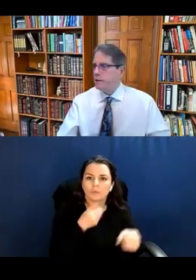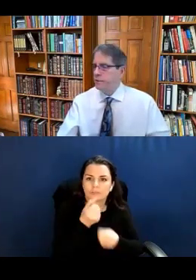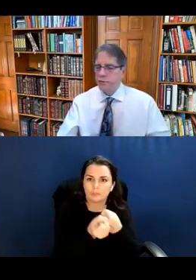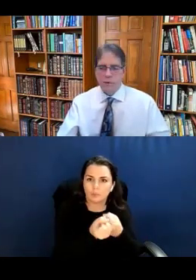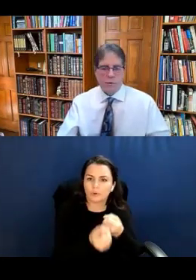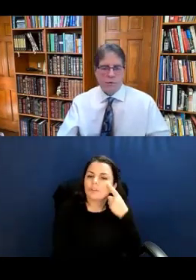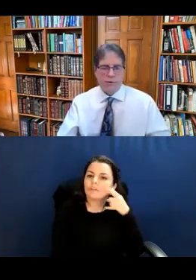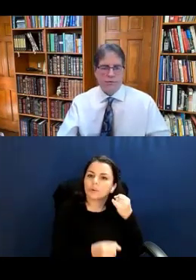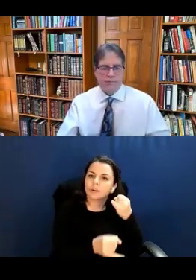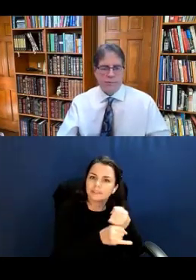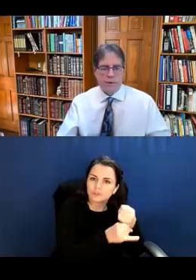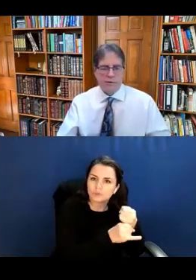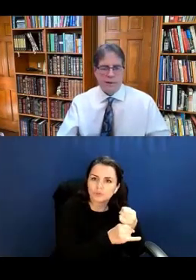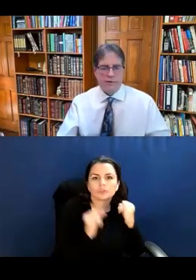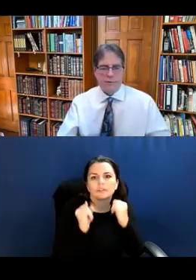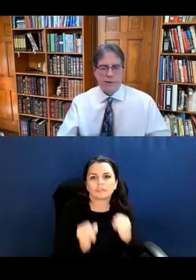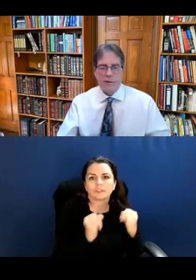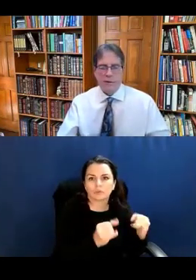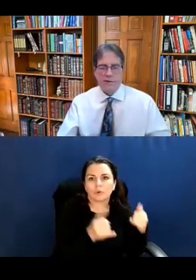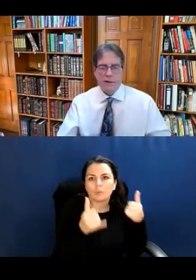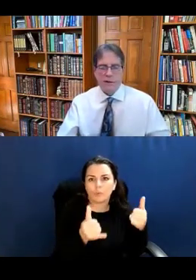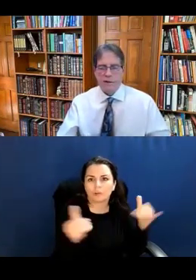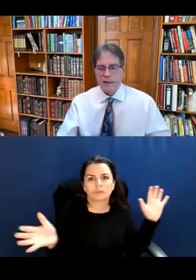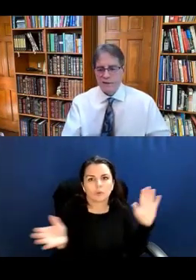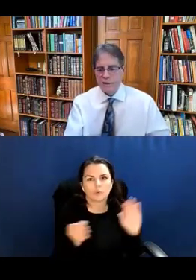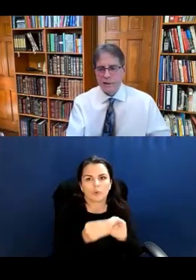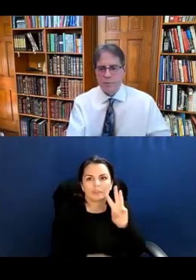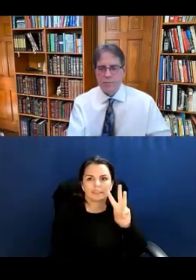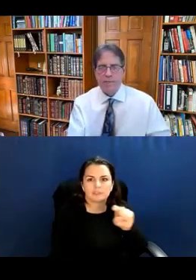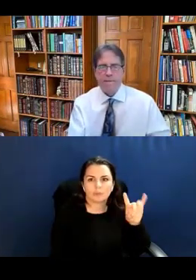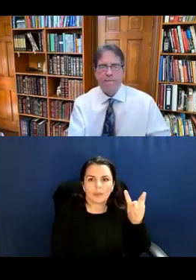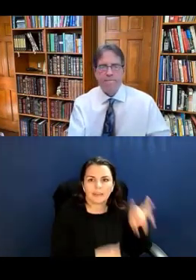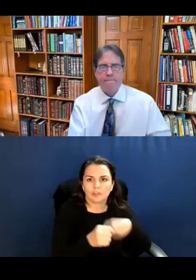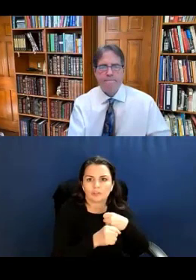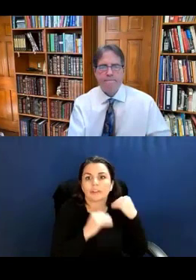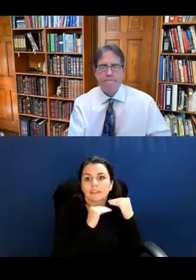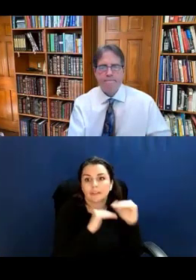and individual awards. So that's something you need to check on the IC table.